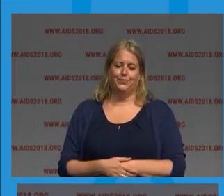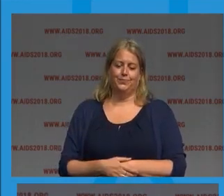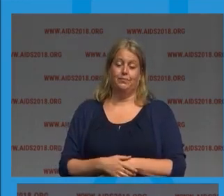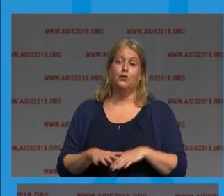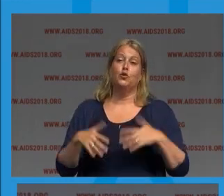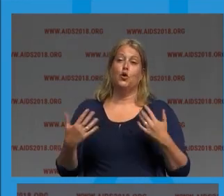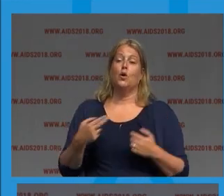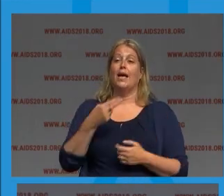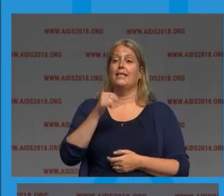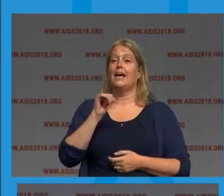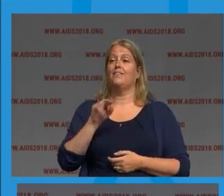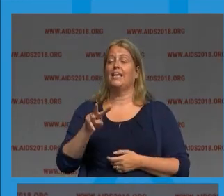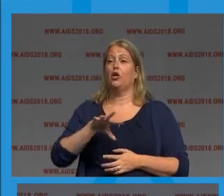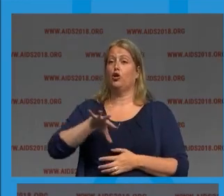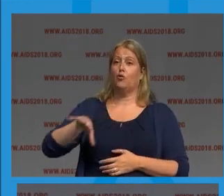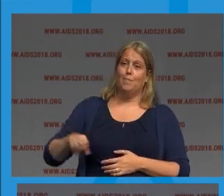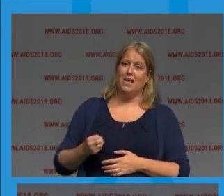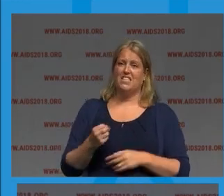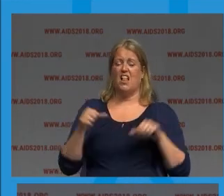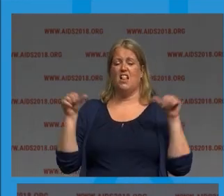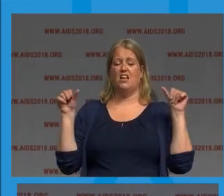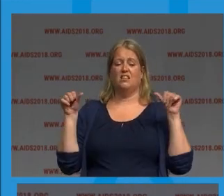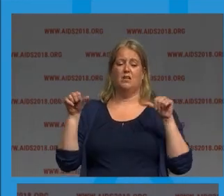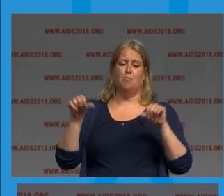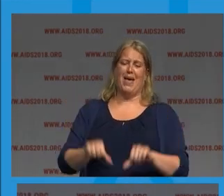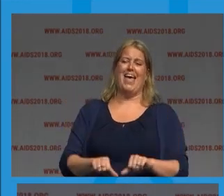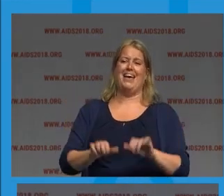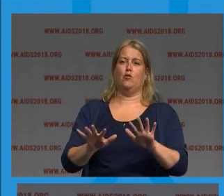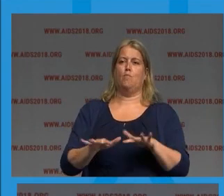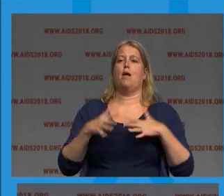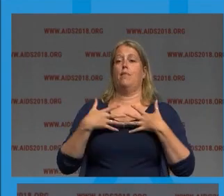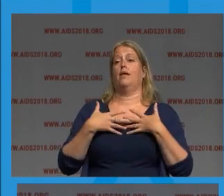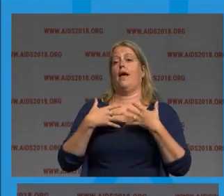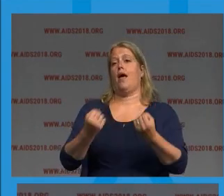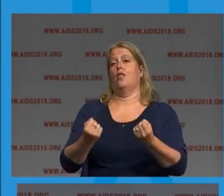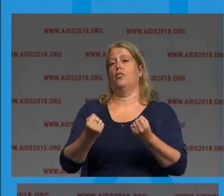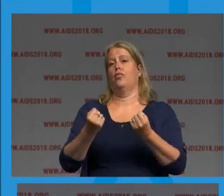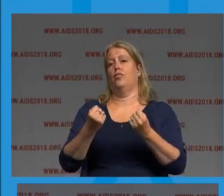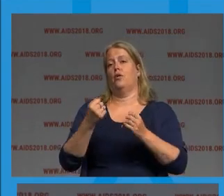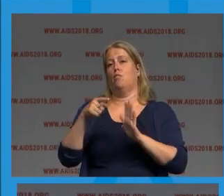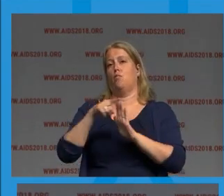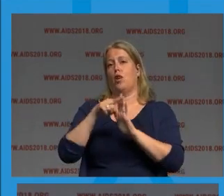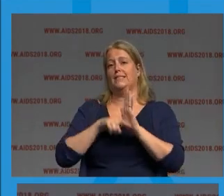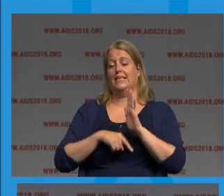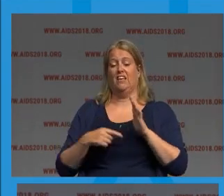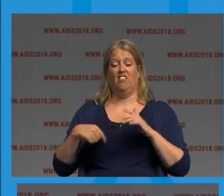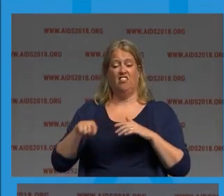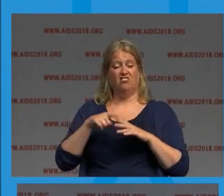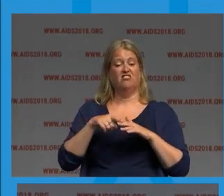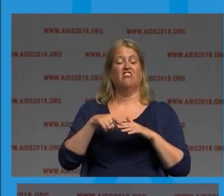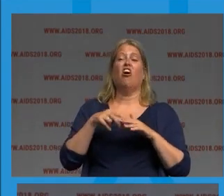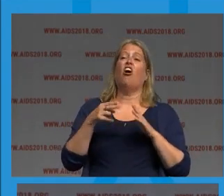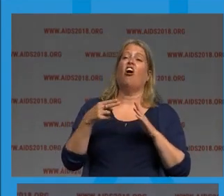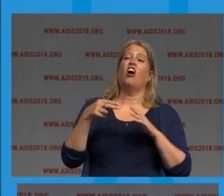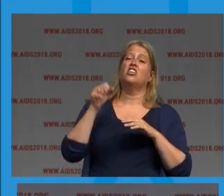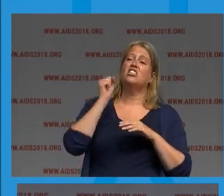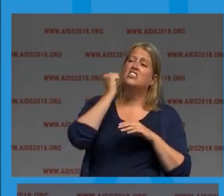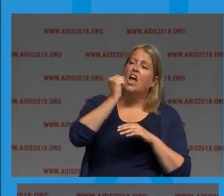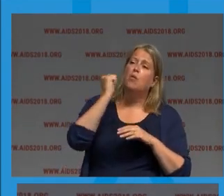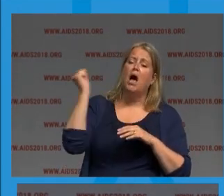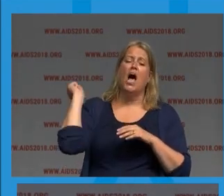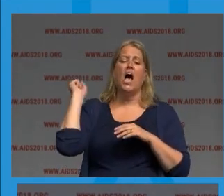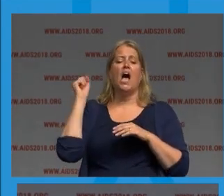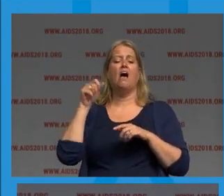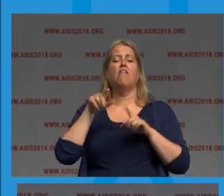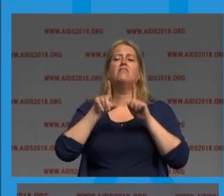So, HIV criminalization is bad public health policy because it drives stigma, discourages testing and treatment access, and